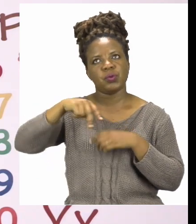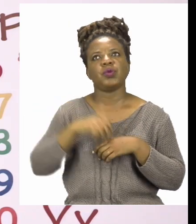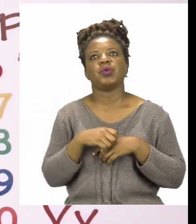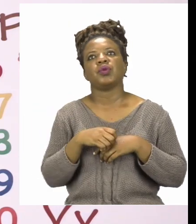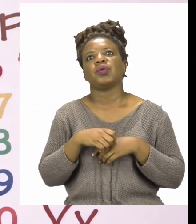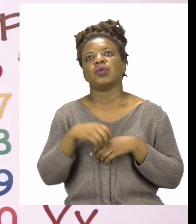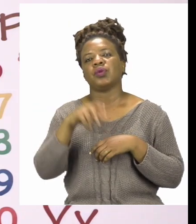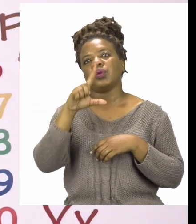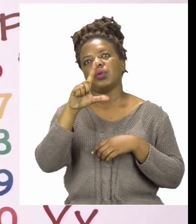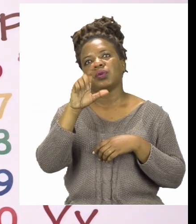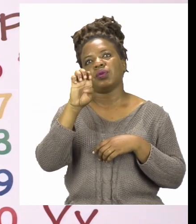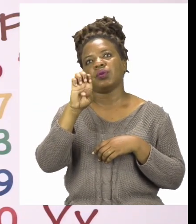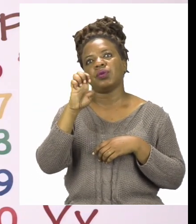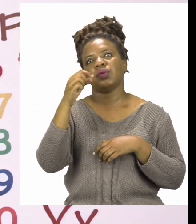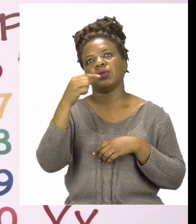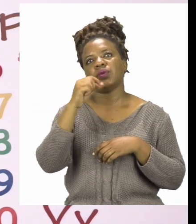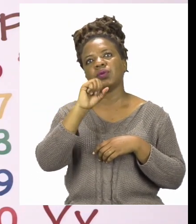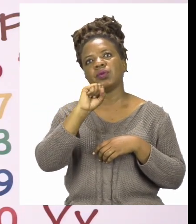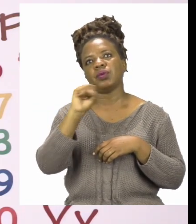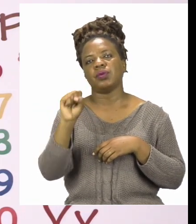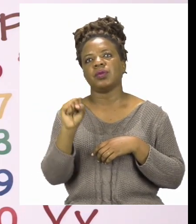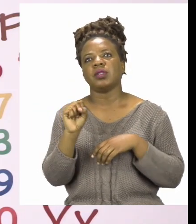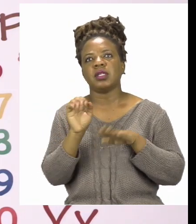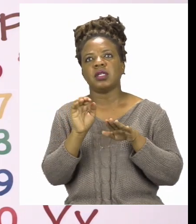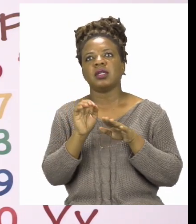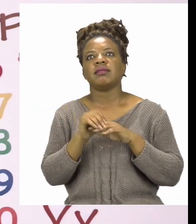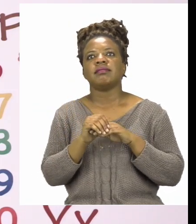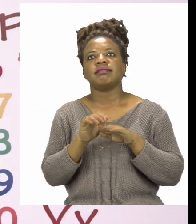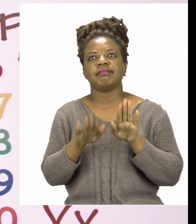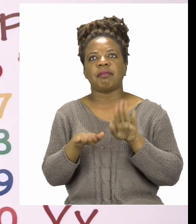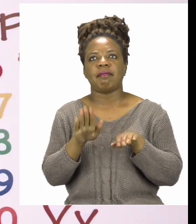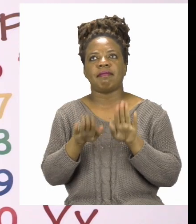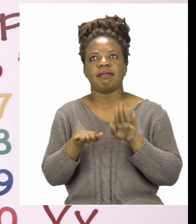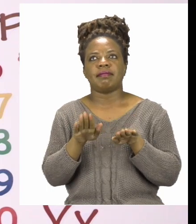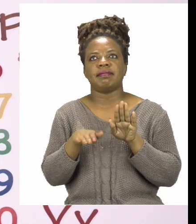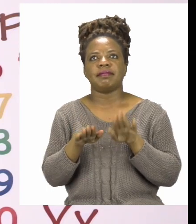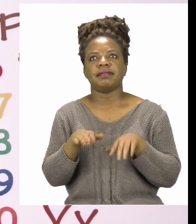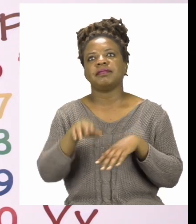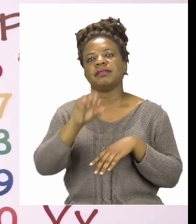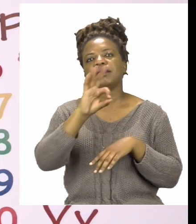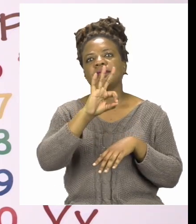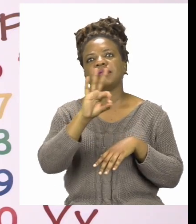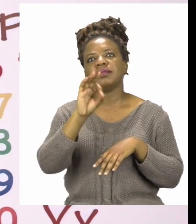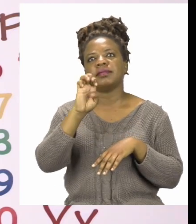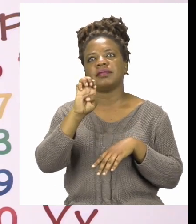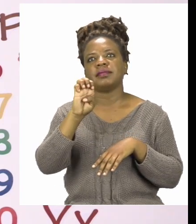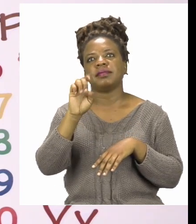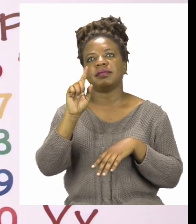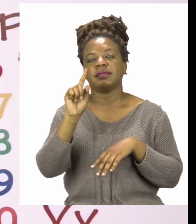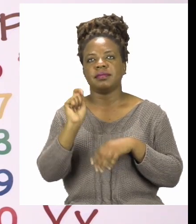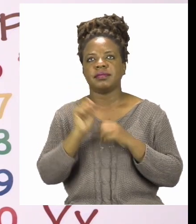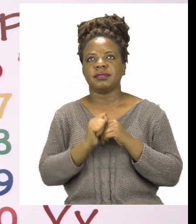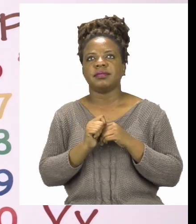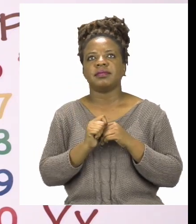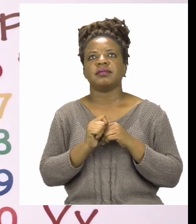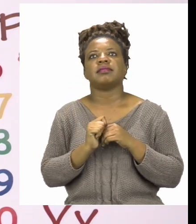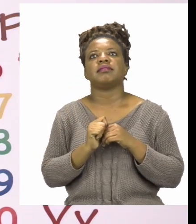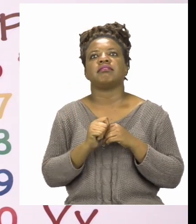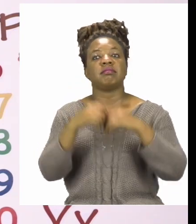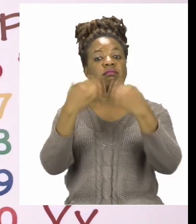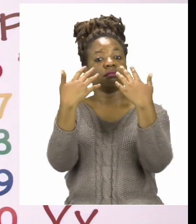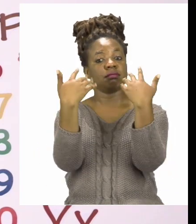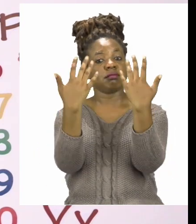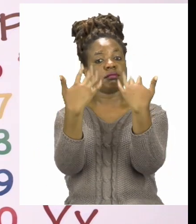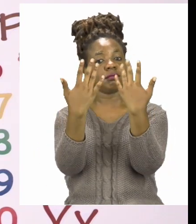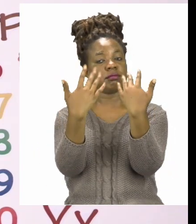hands. Now, they do many different things. They're used to grab, they're used to feel. You can touch something and